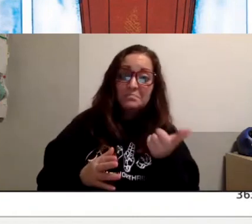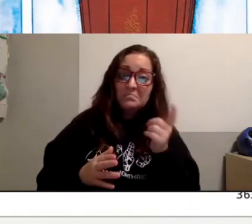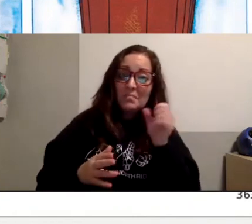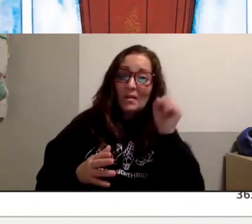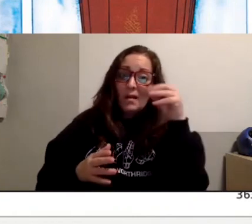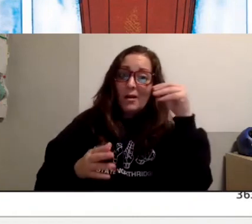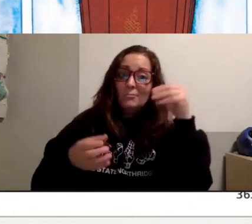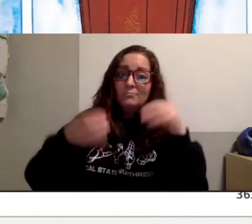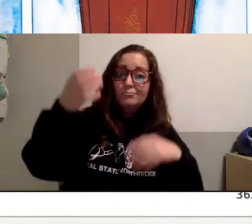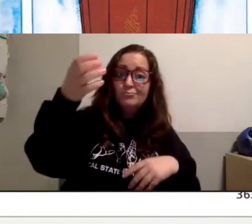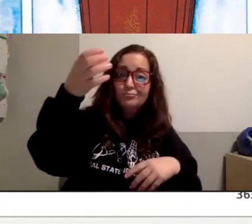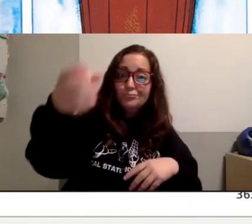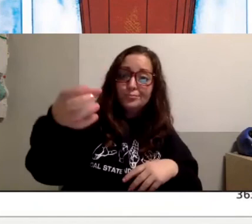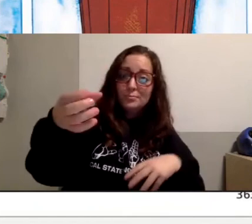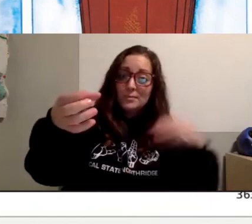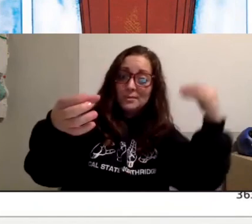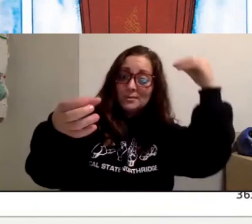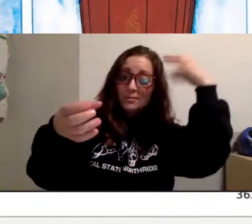the glass.